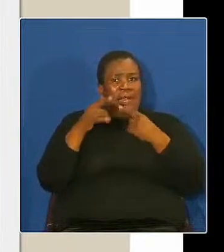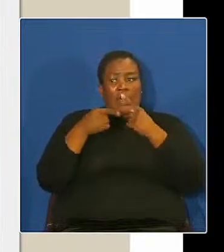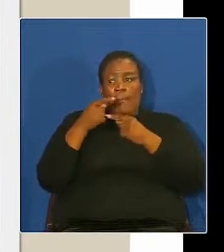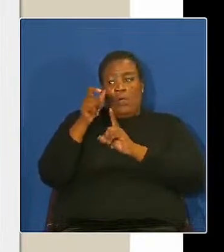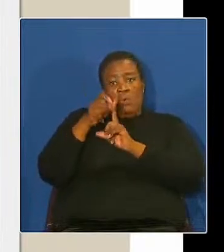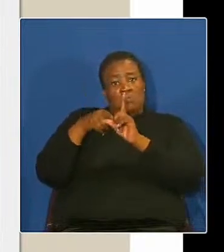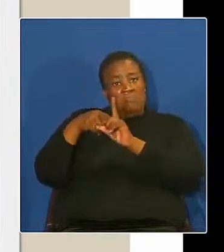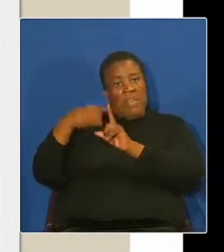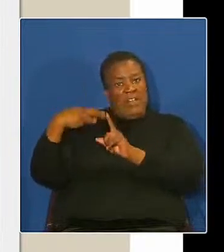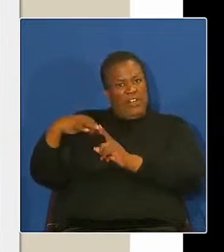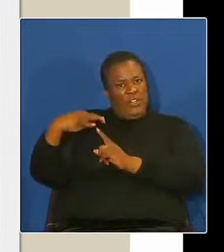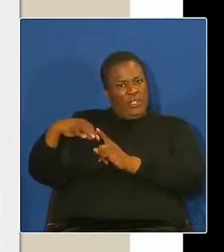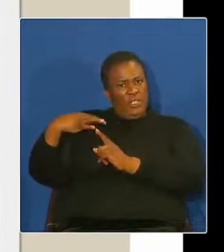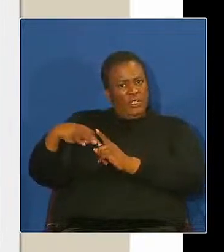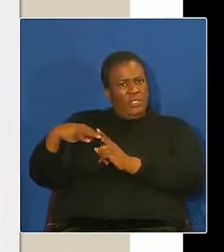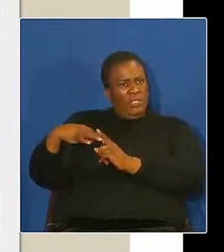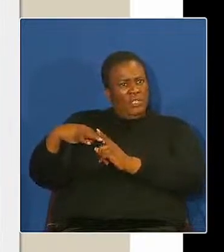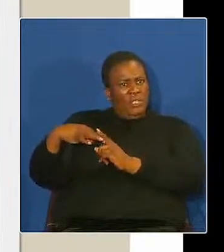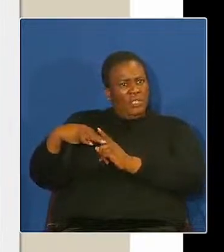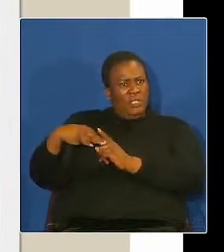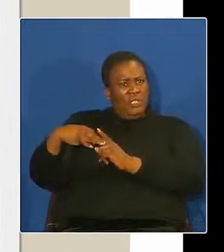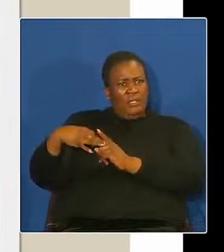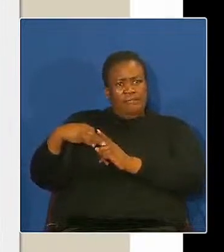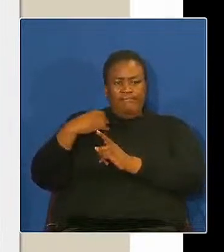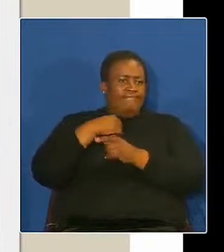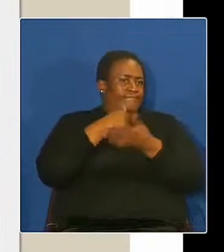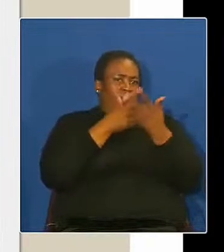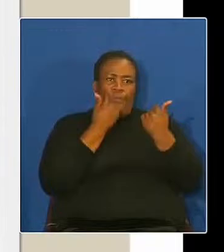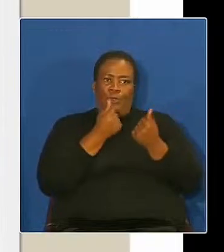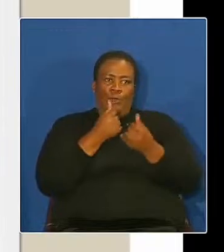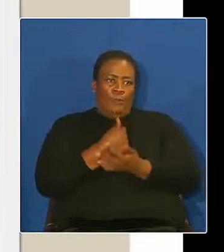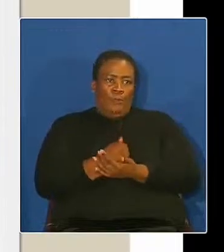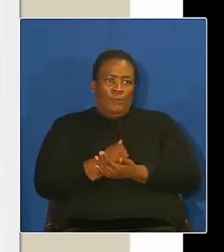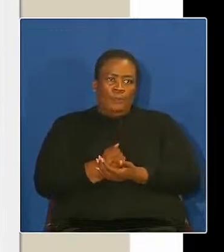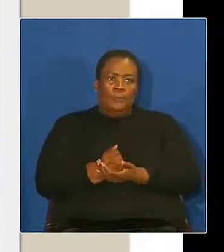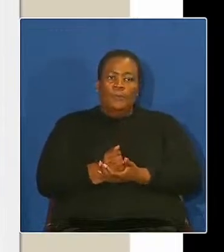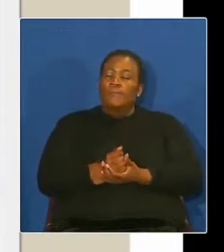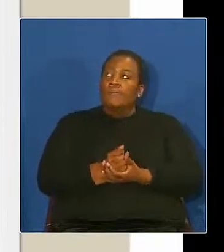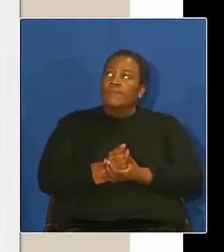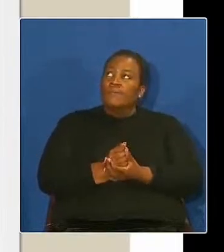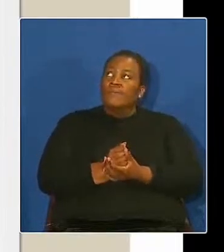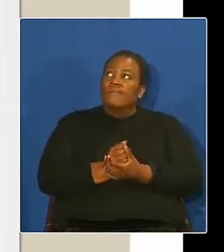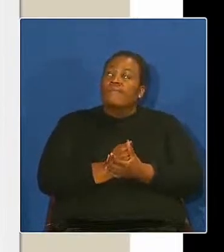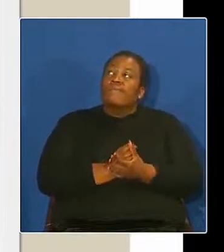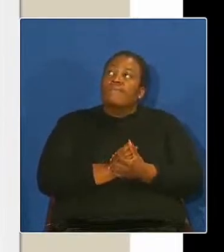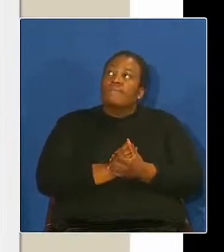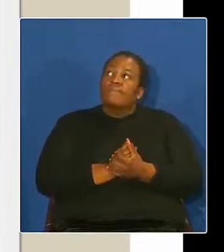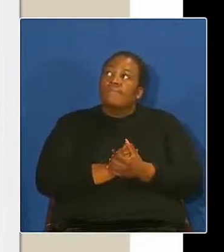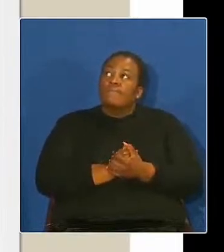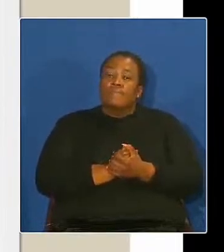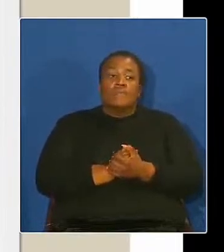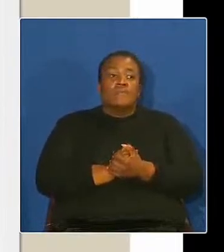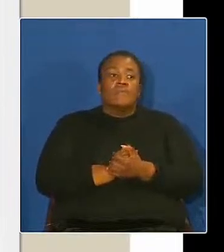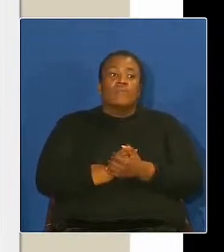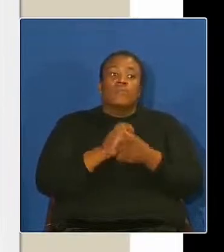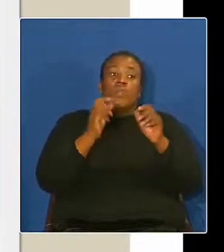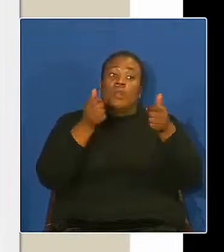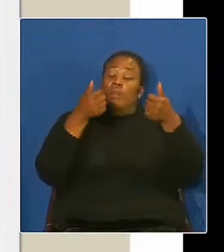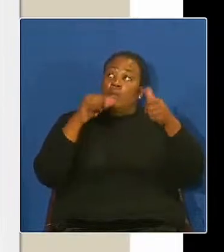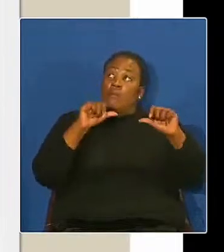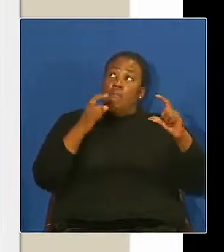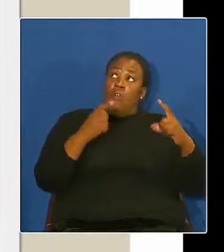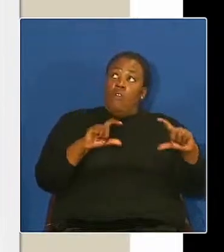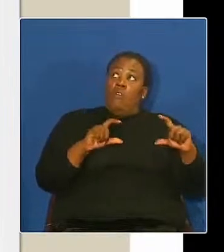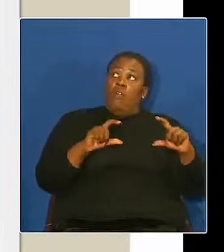person described simply as the girl? No, we know nothing, Commissioner. Thank you. And then the next